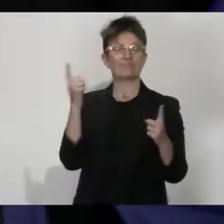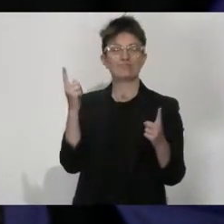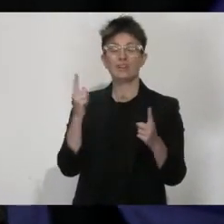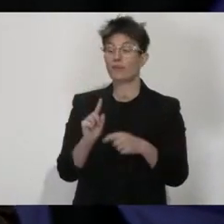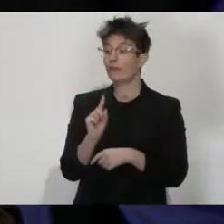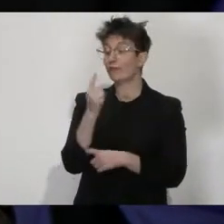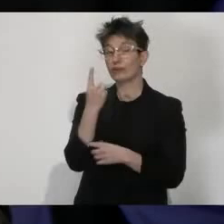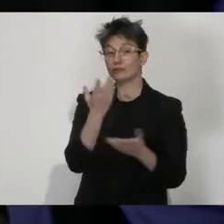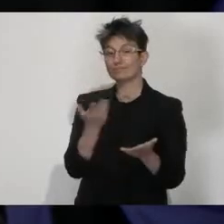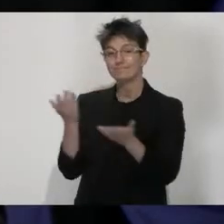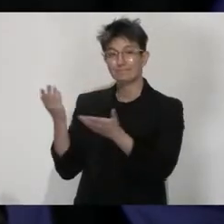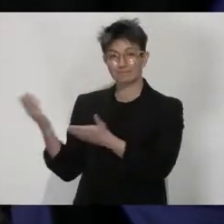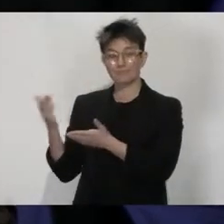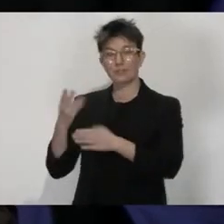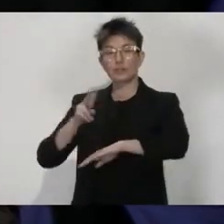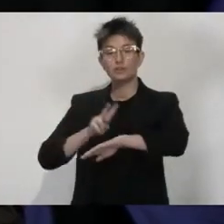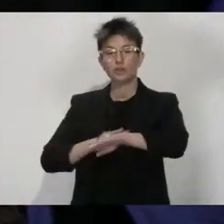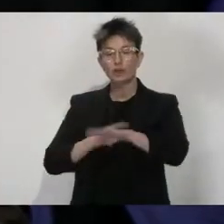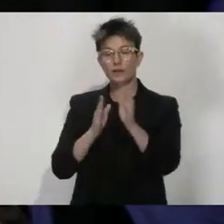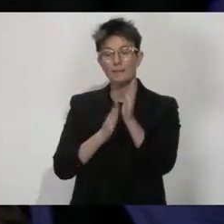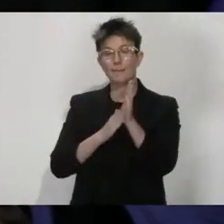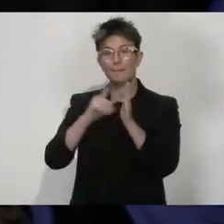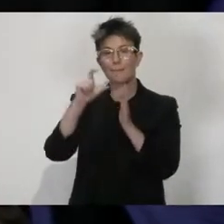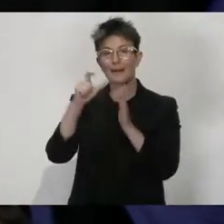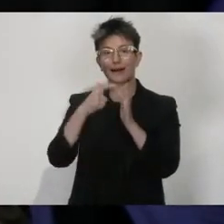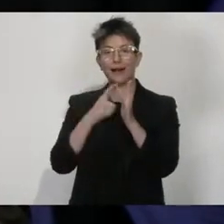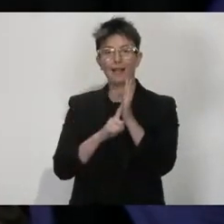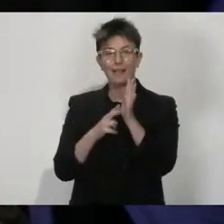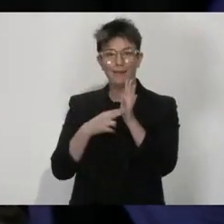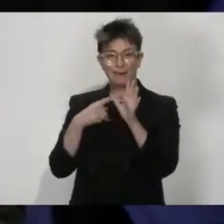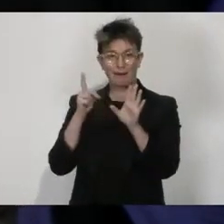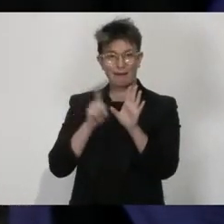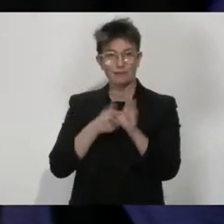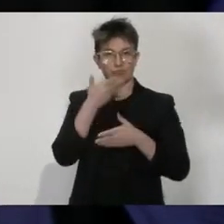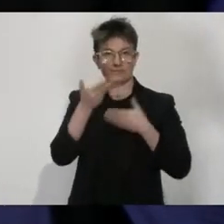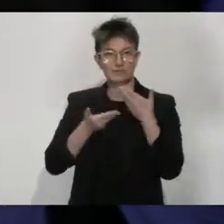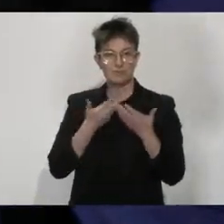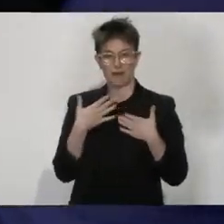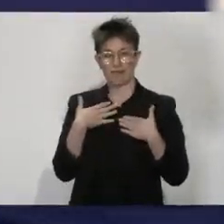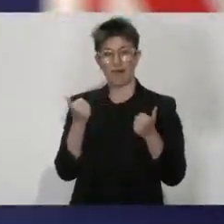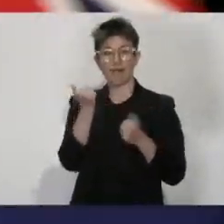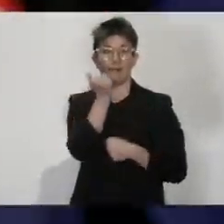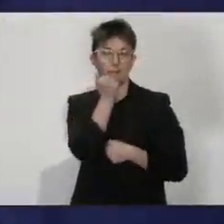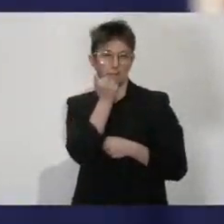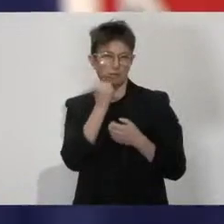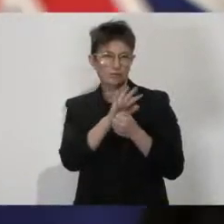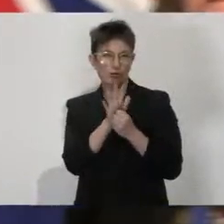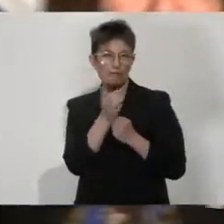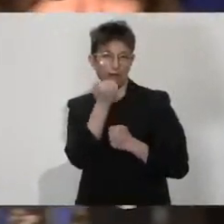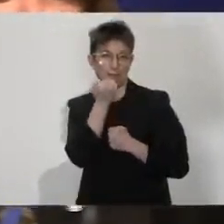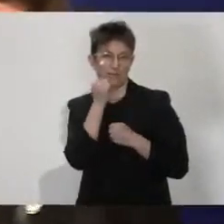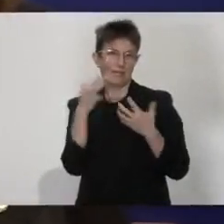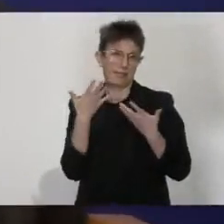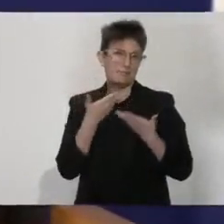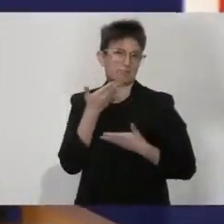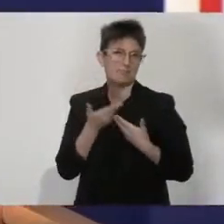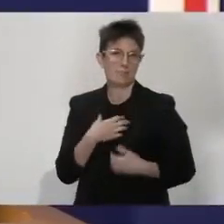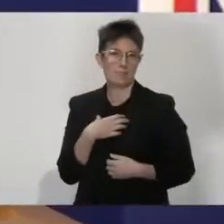to Dr. McElnay to give you an update on the numbers and then make a few brief remarks after that. Thank you. Tēnā koutou